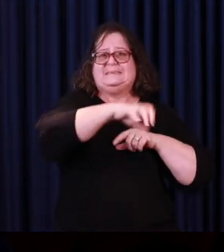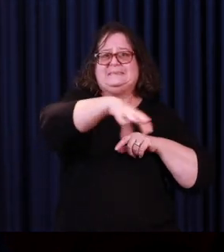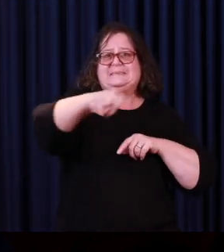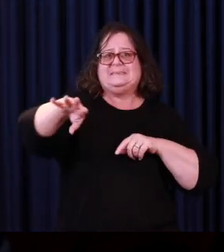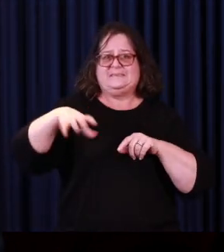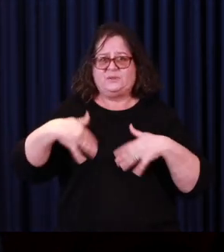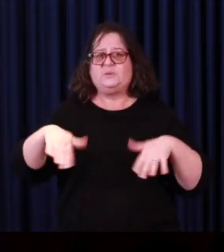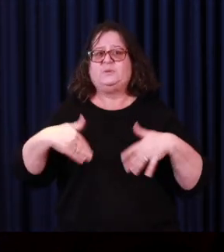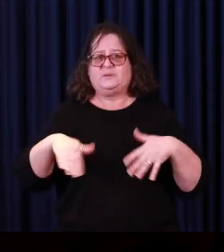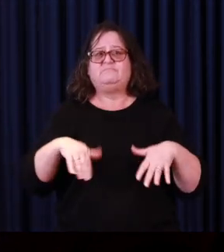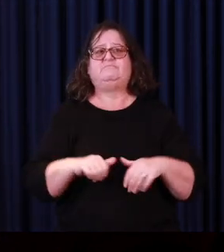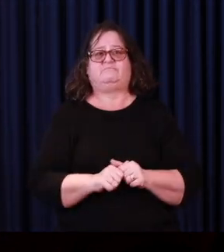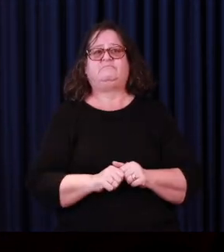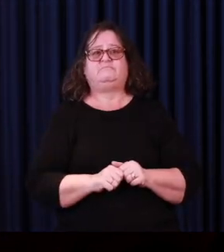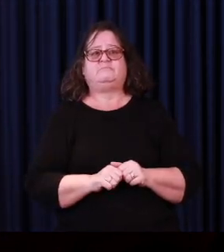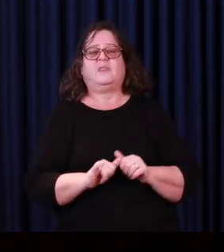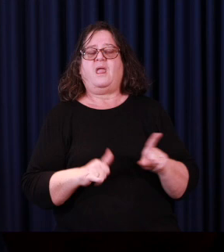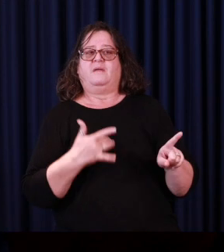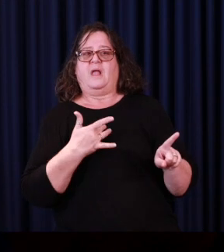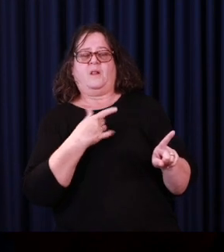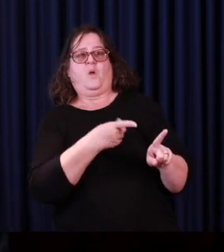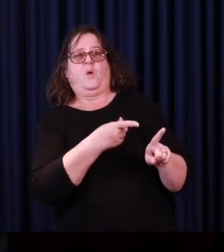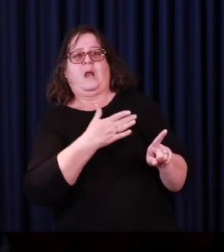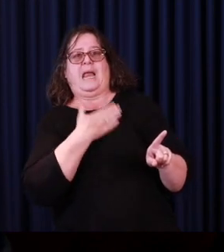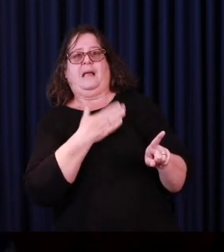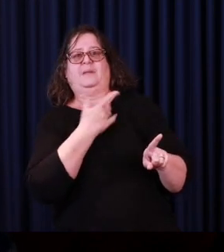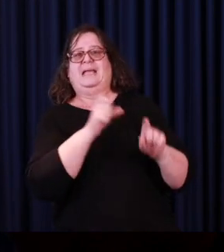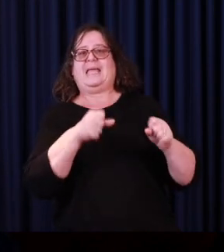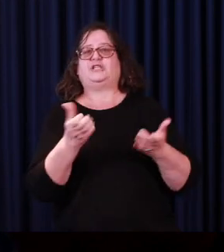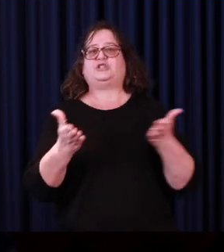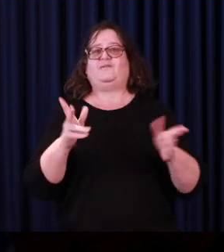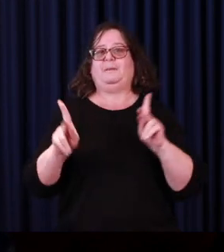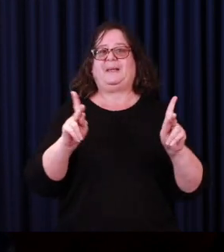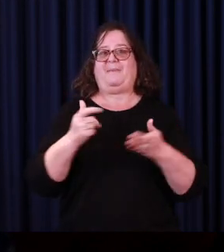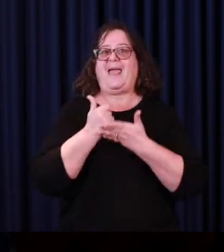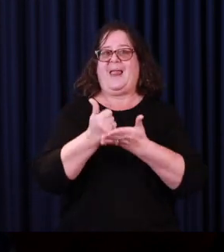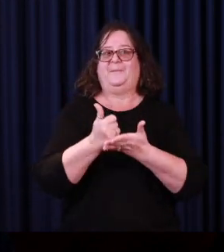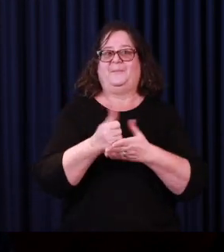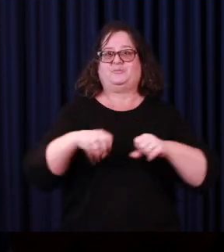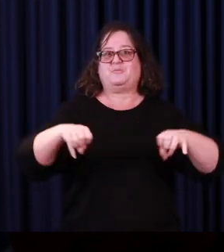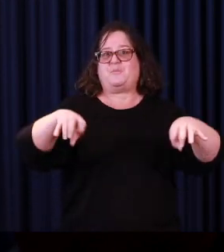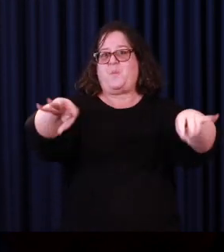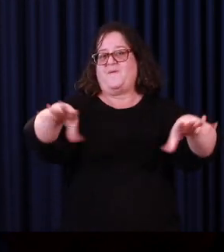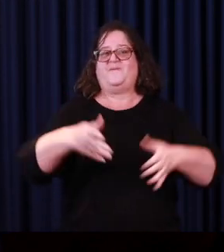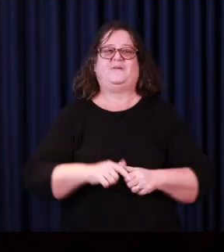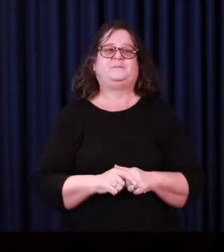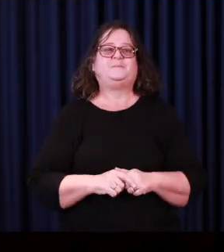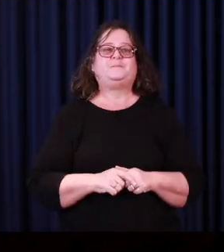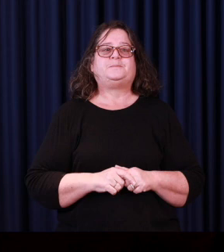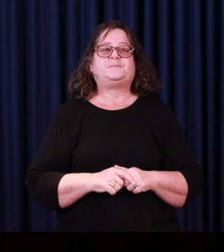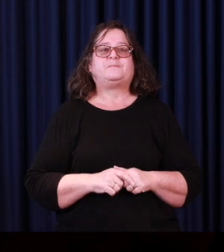of a break from his regular job at Scottsdale Osborne Medical Center. In so